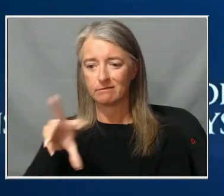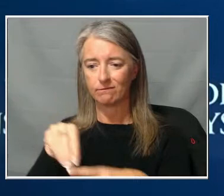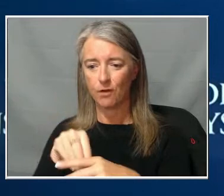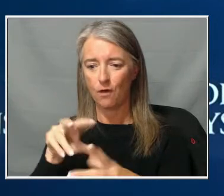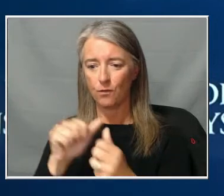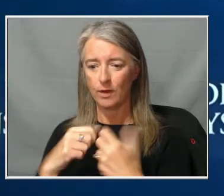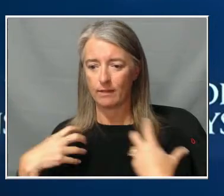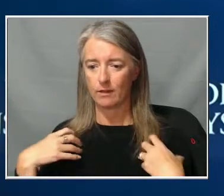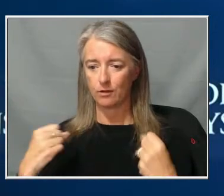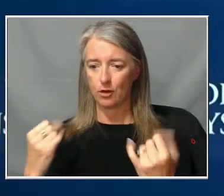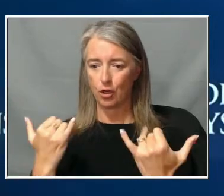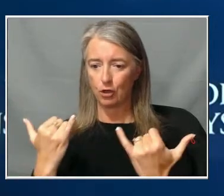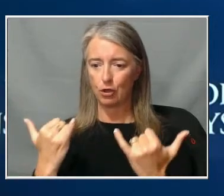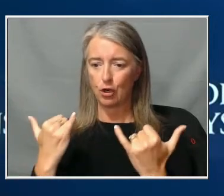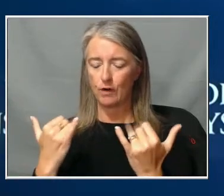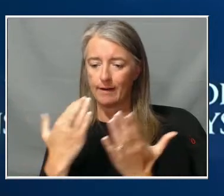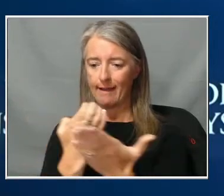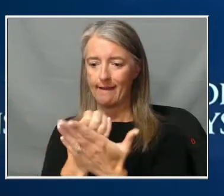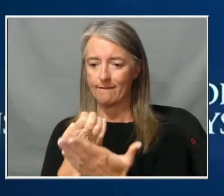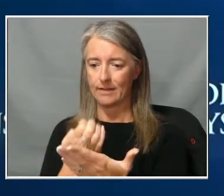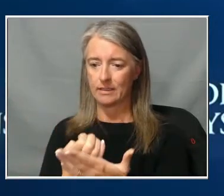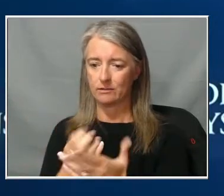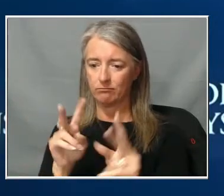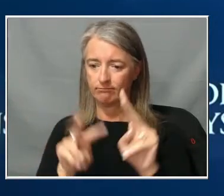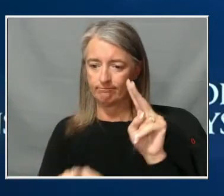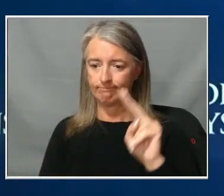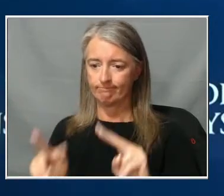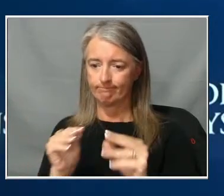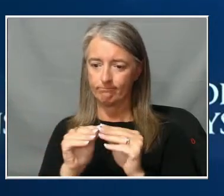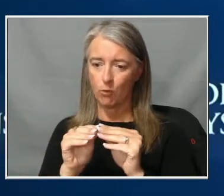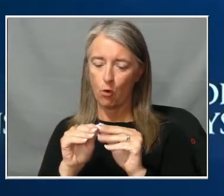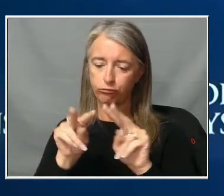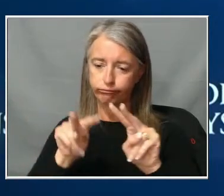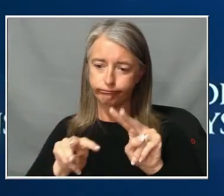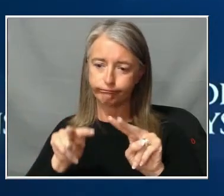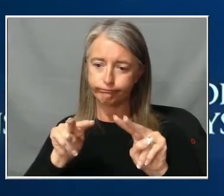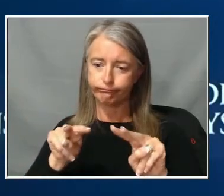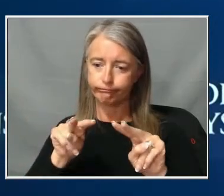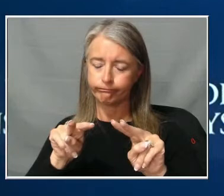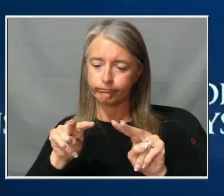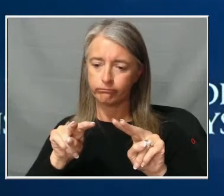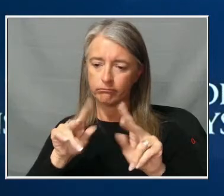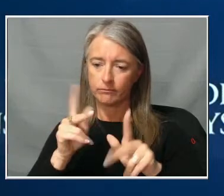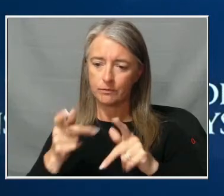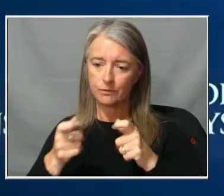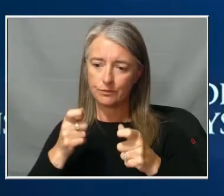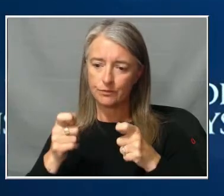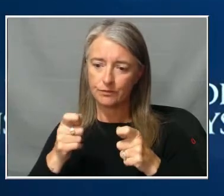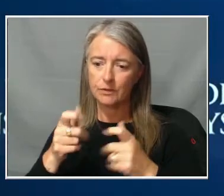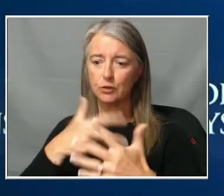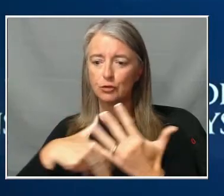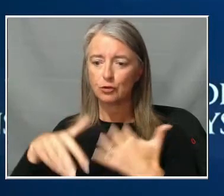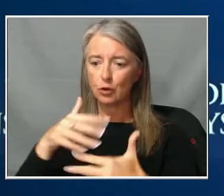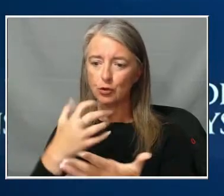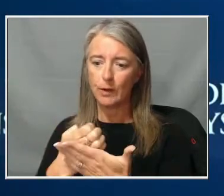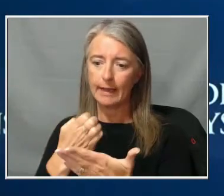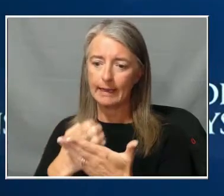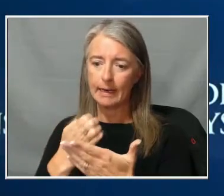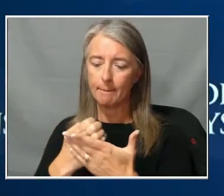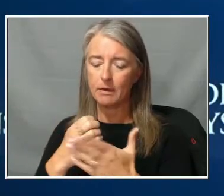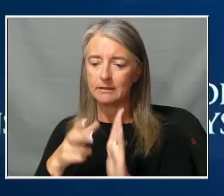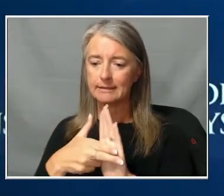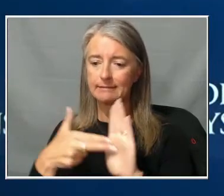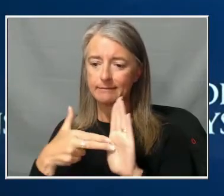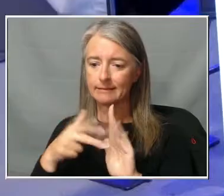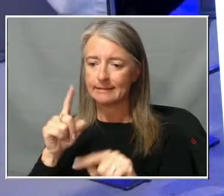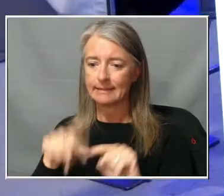current evidence that has looked more carefully and tried to control for things like socioeconomic status and others cannot find a